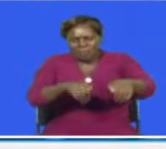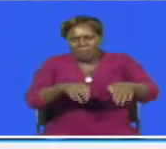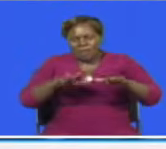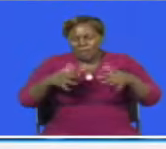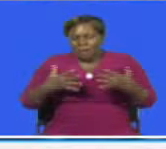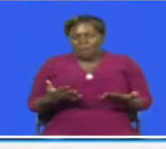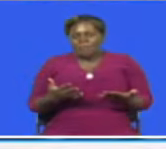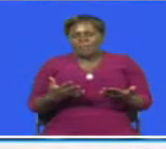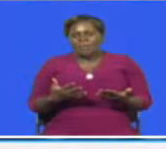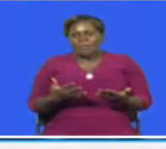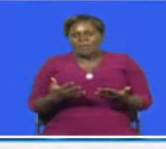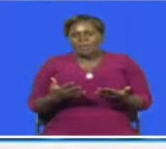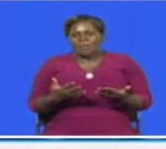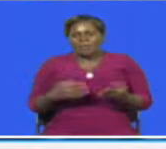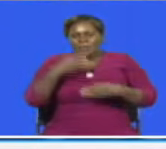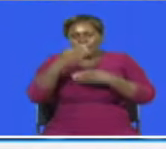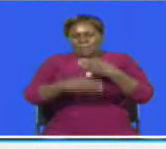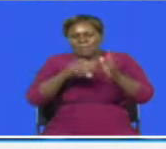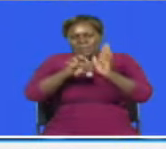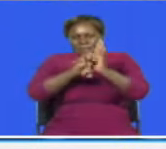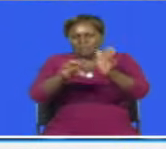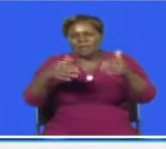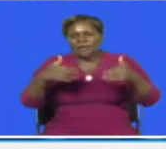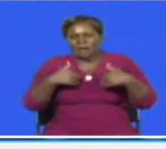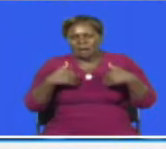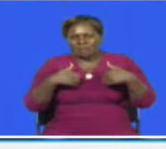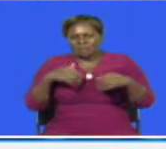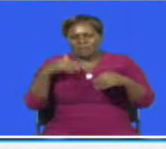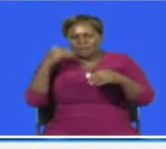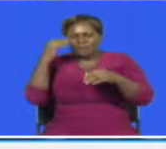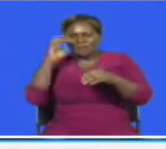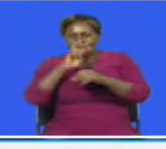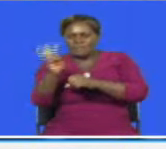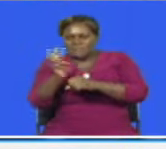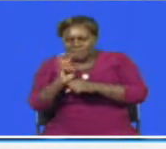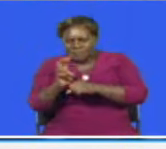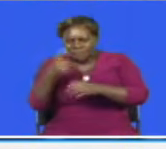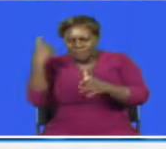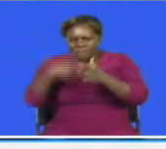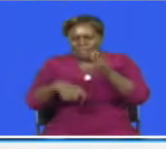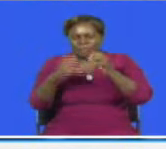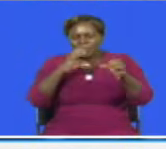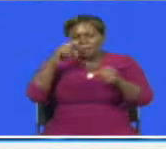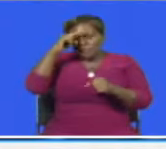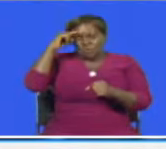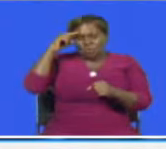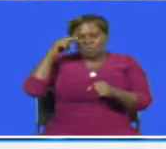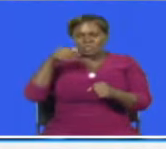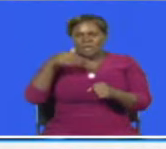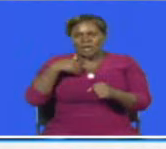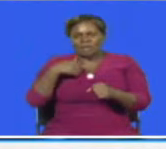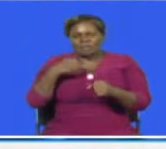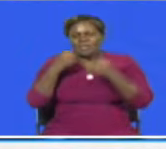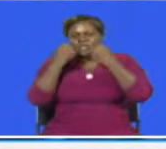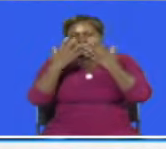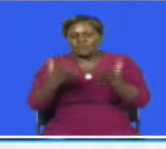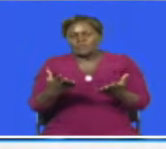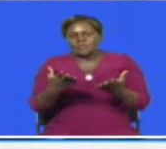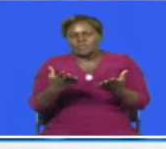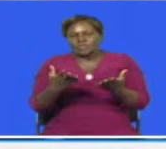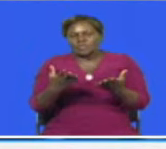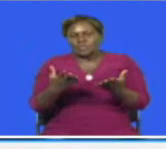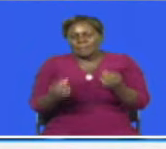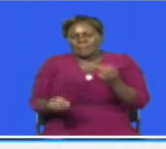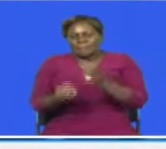sense that a manufacturer, for example, can have visibility on their tax obligation just because there's granular information on the invoices